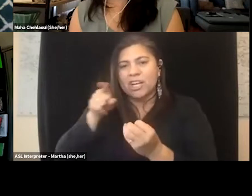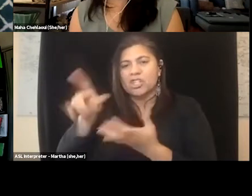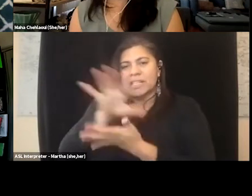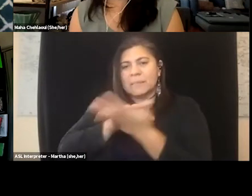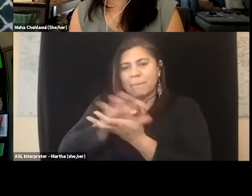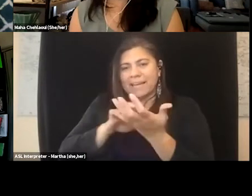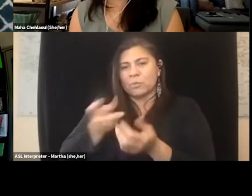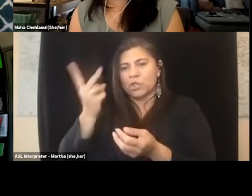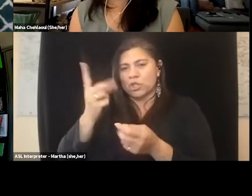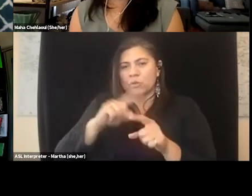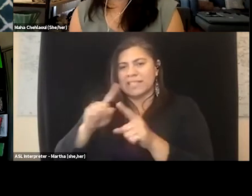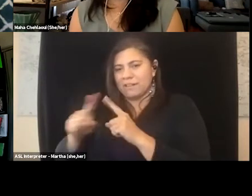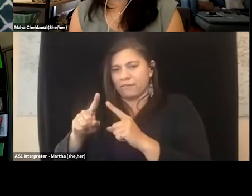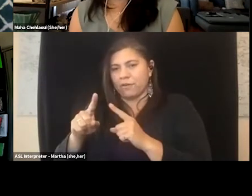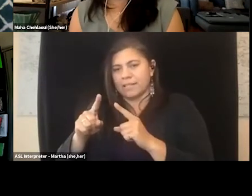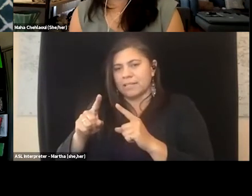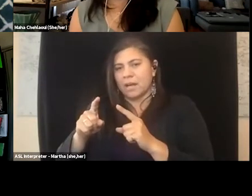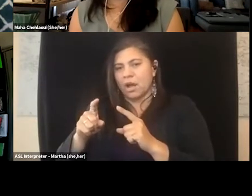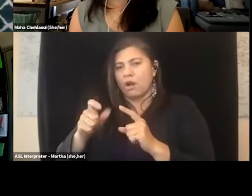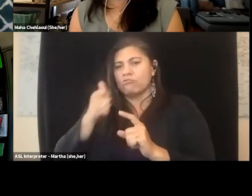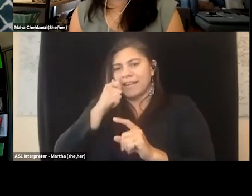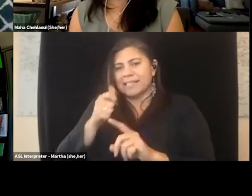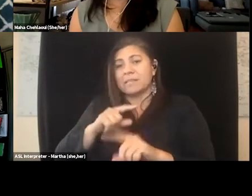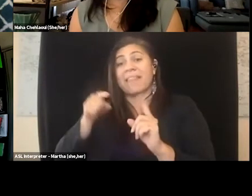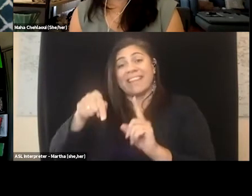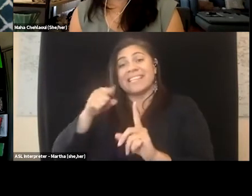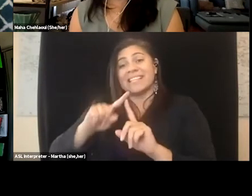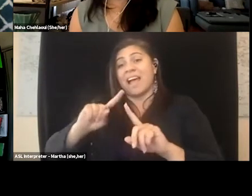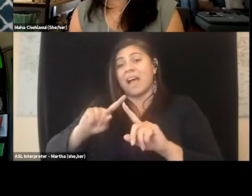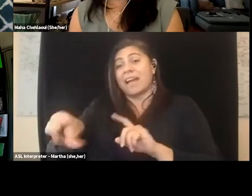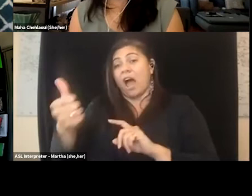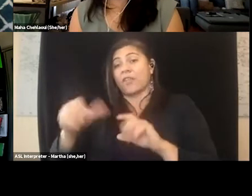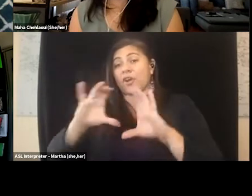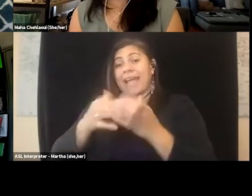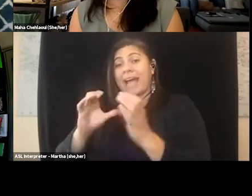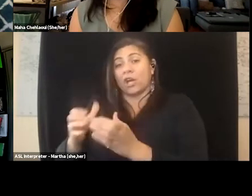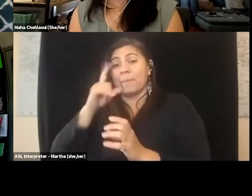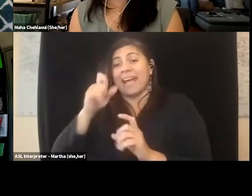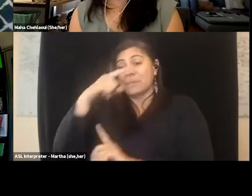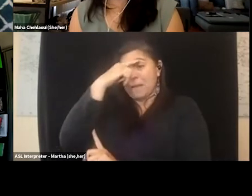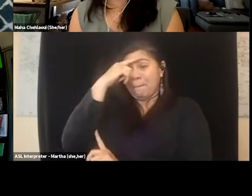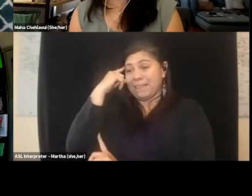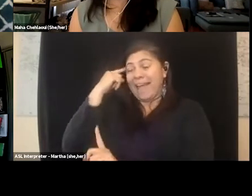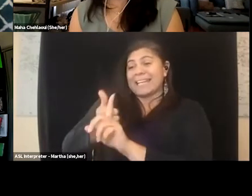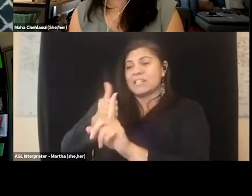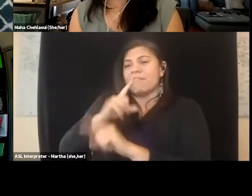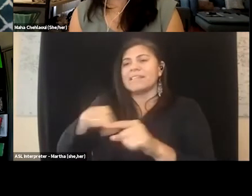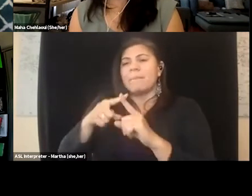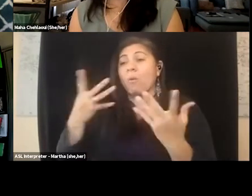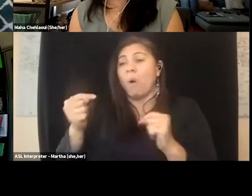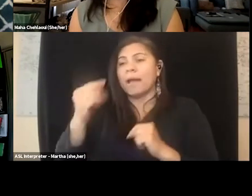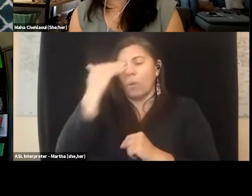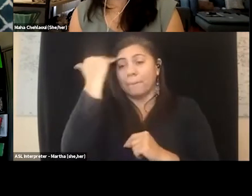in Iran. And this is another category. Being Black is about skin color. We haven't